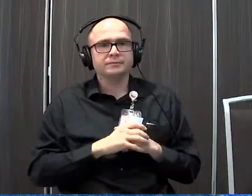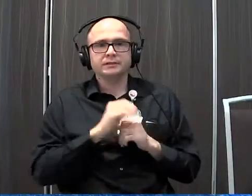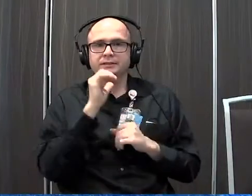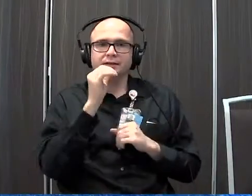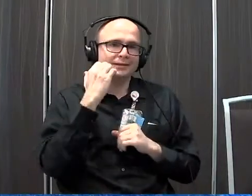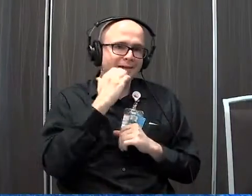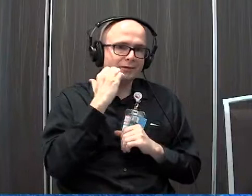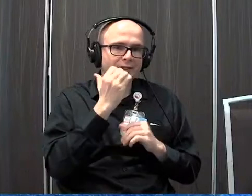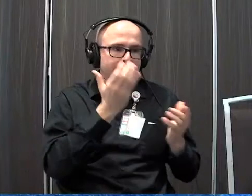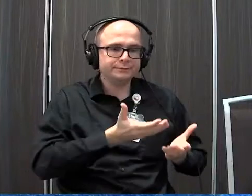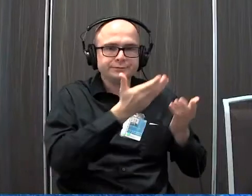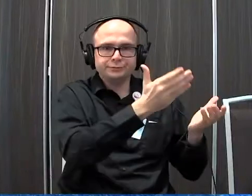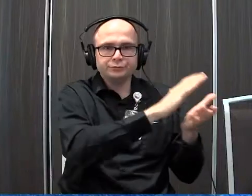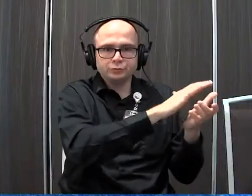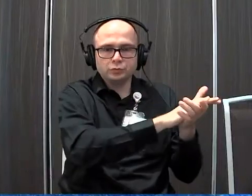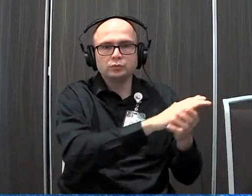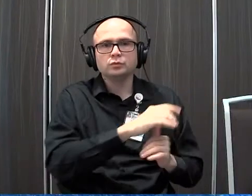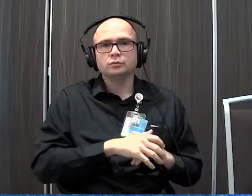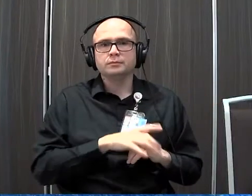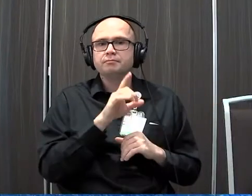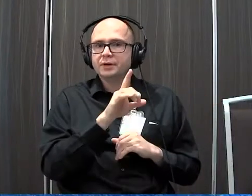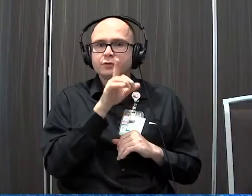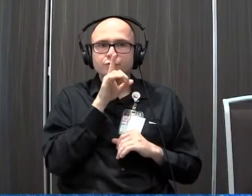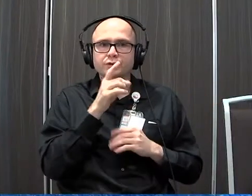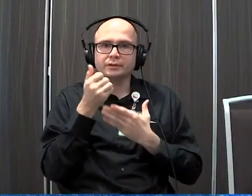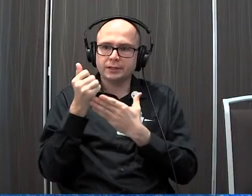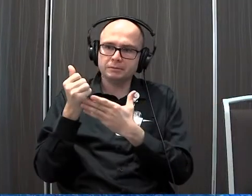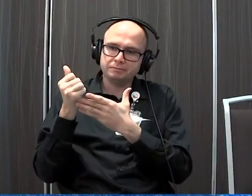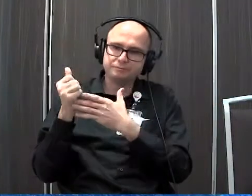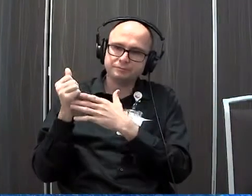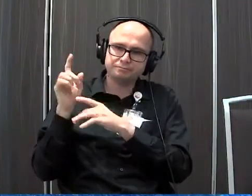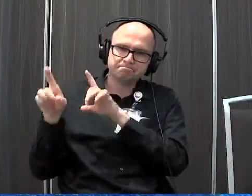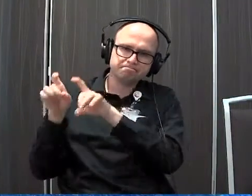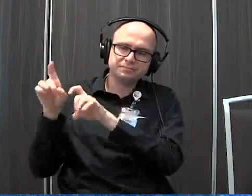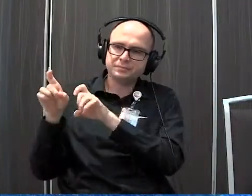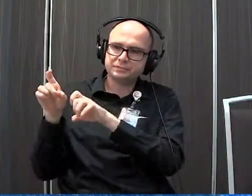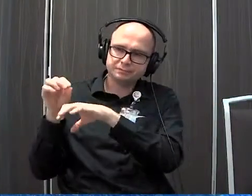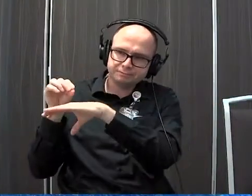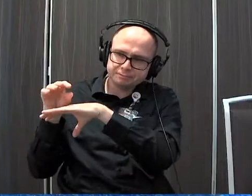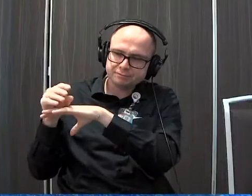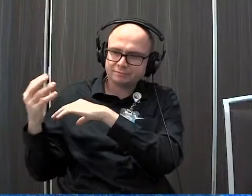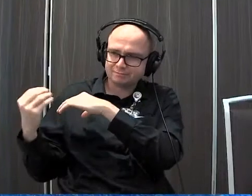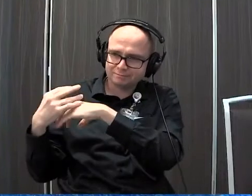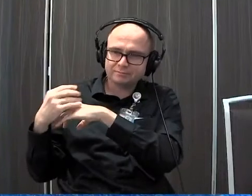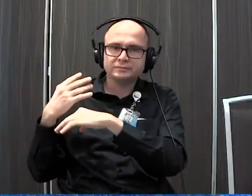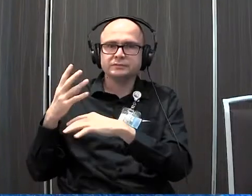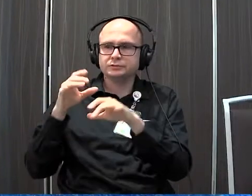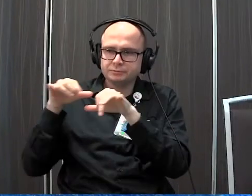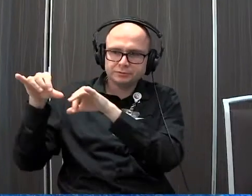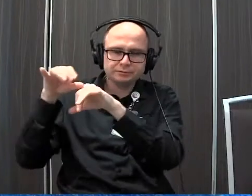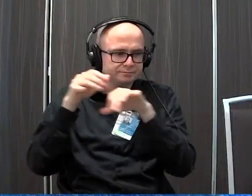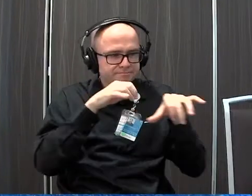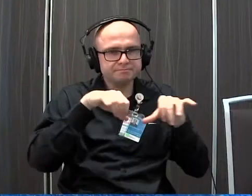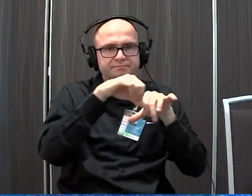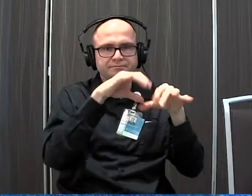day-to-day service delivery at school, but are likely going to be helpful to consult with, just to make sure that there is kind of cohesive services